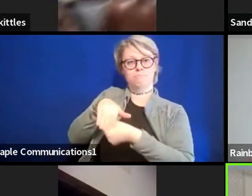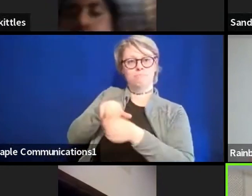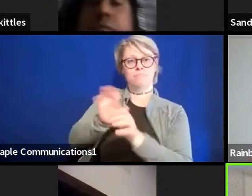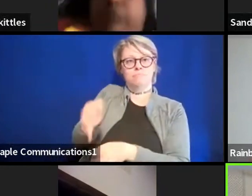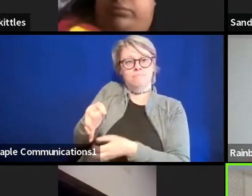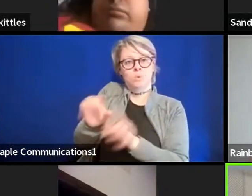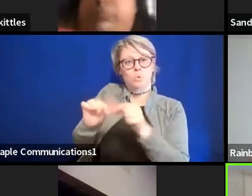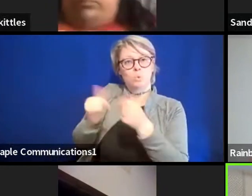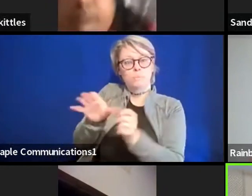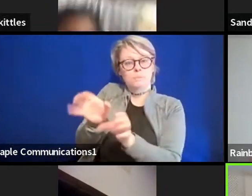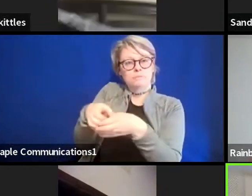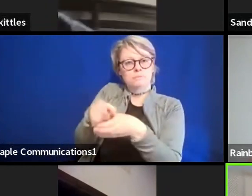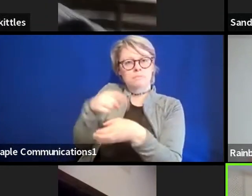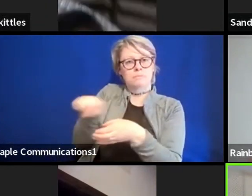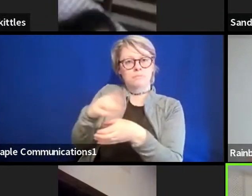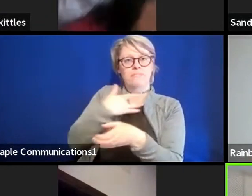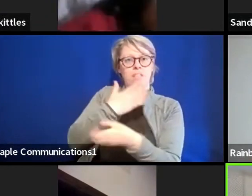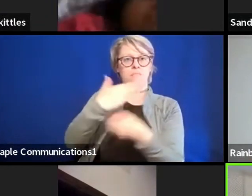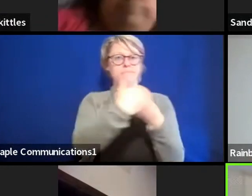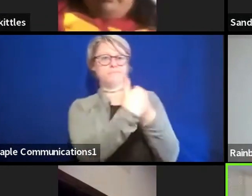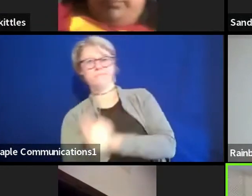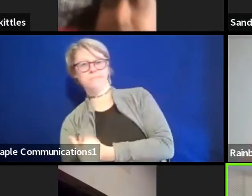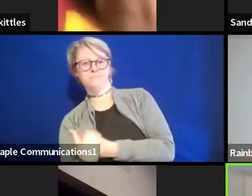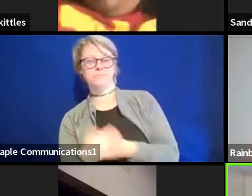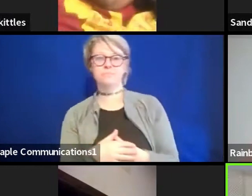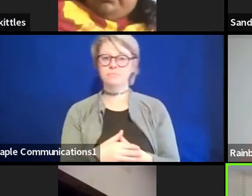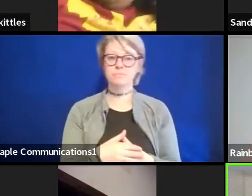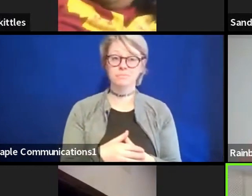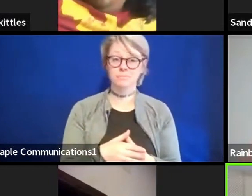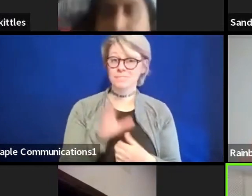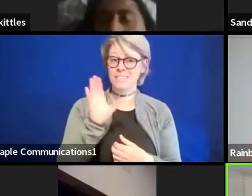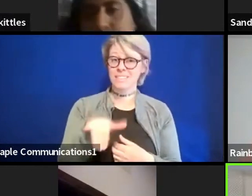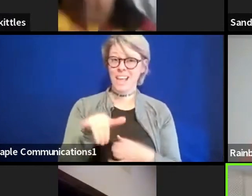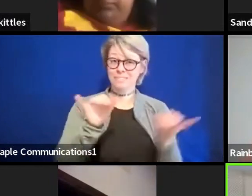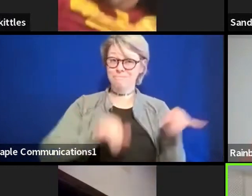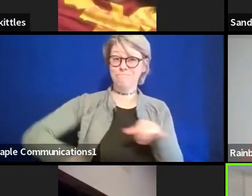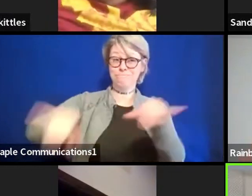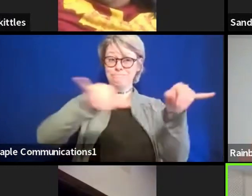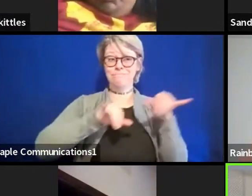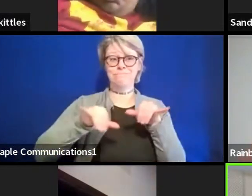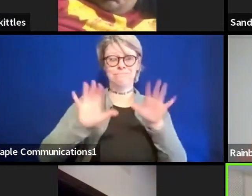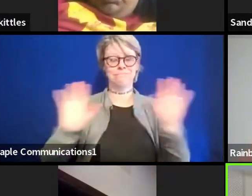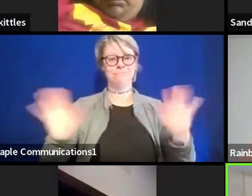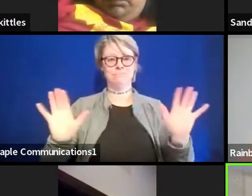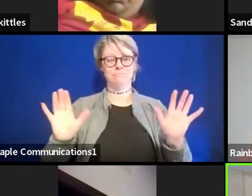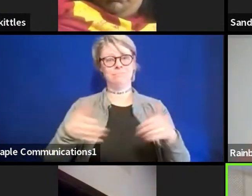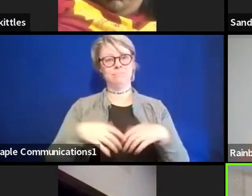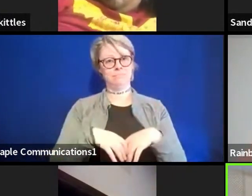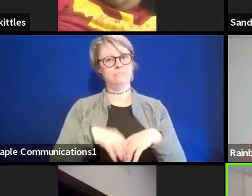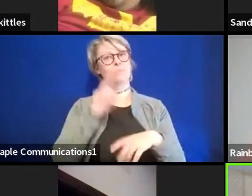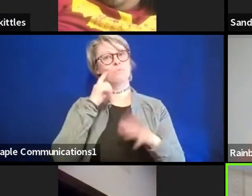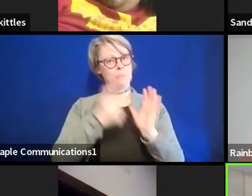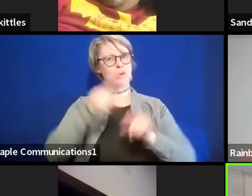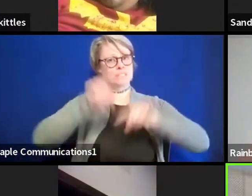ethnic groups. A lot of them gone through the same thing too. And again, not everyone is like that. Don't pool everybody into the same